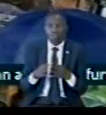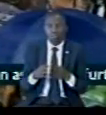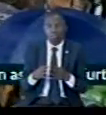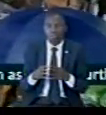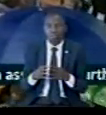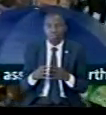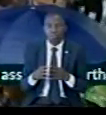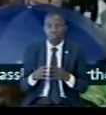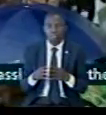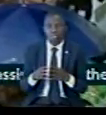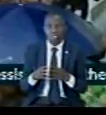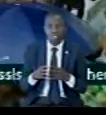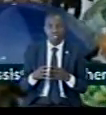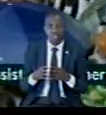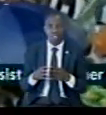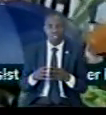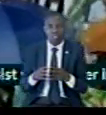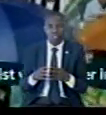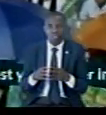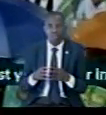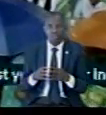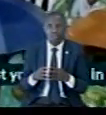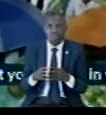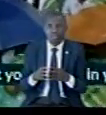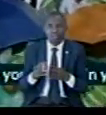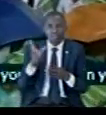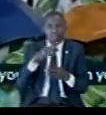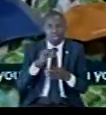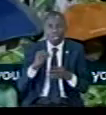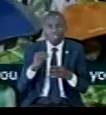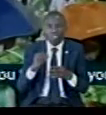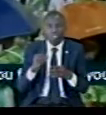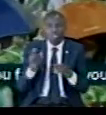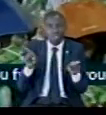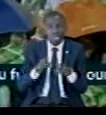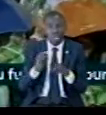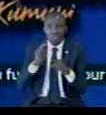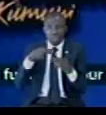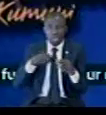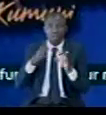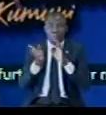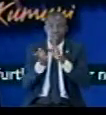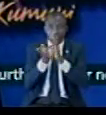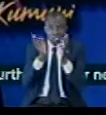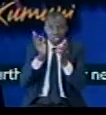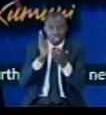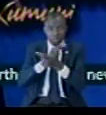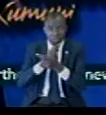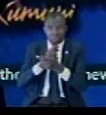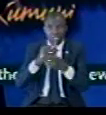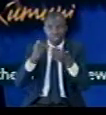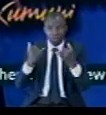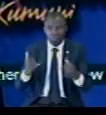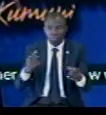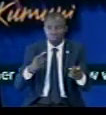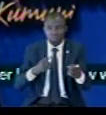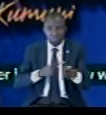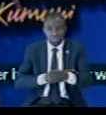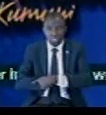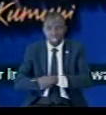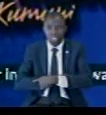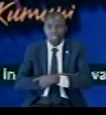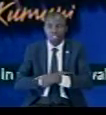While you wait for the miracle prayer. But those who have given their life to Christ,